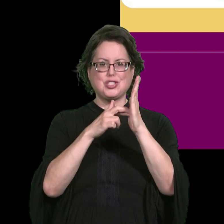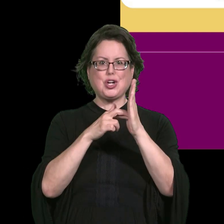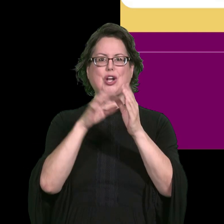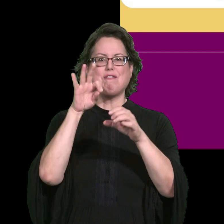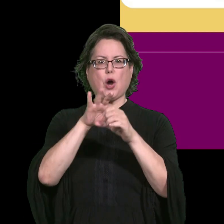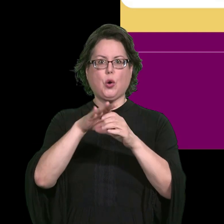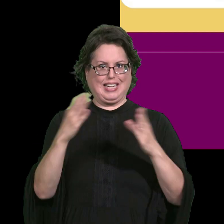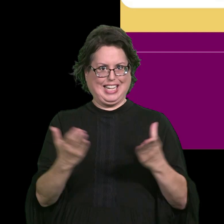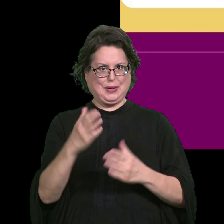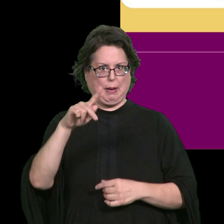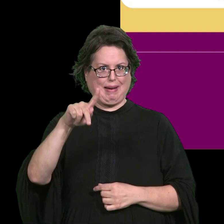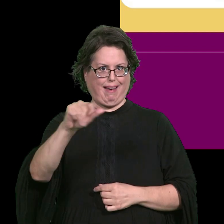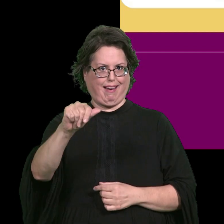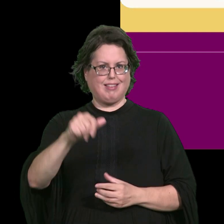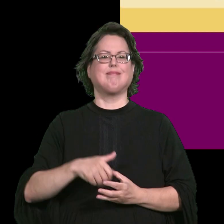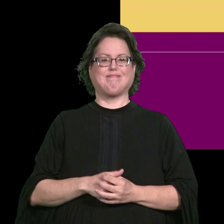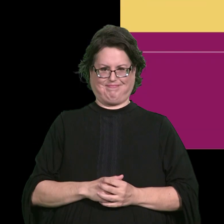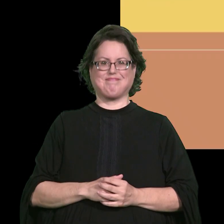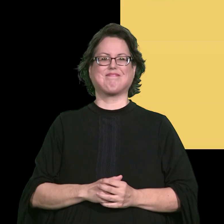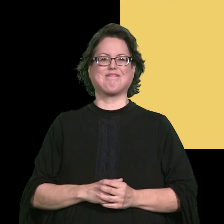Pennsylvania.